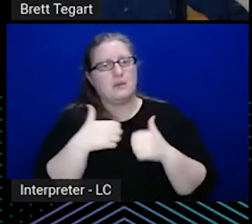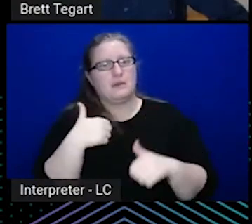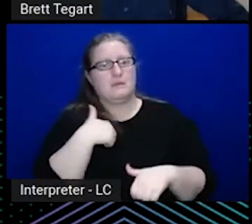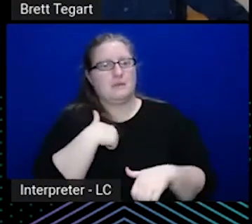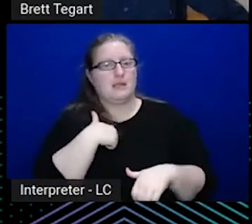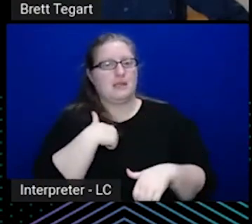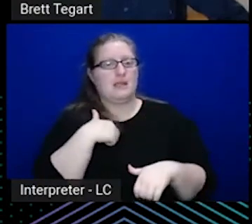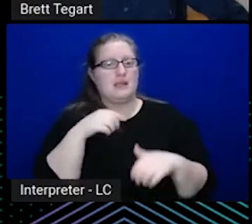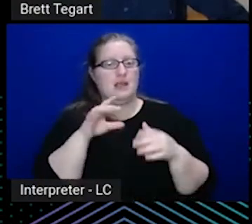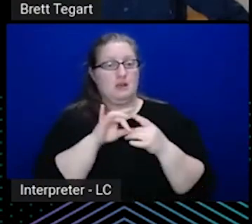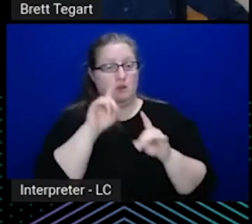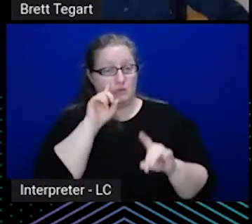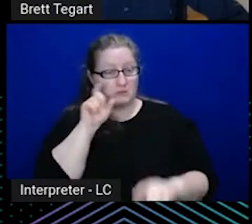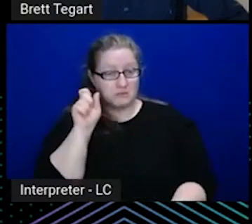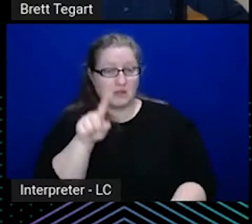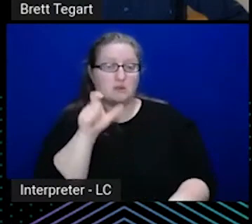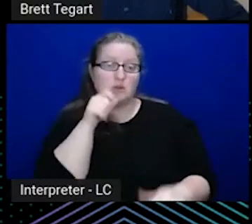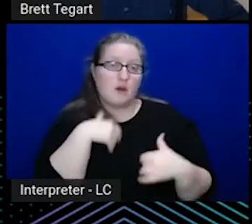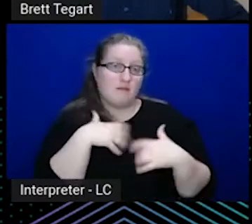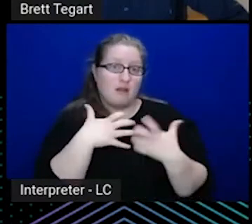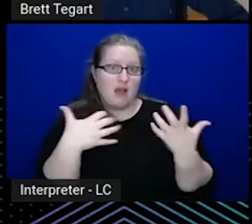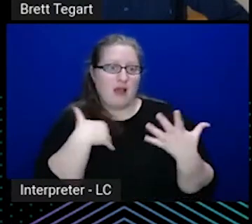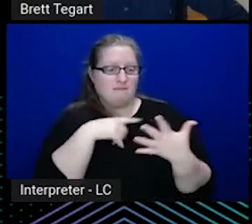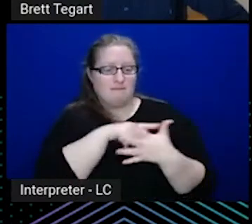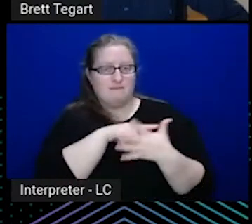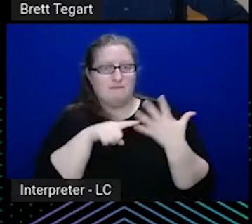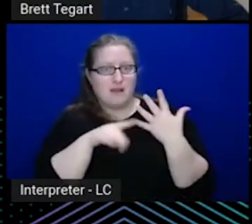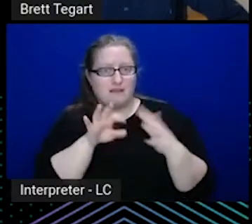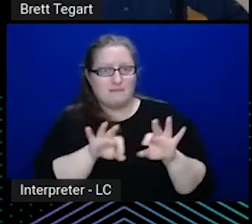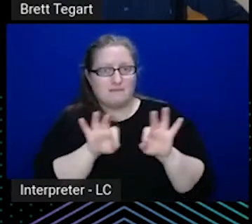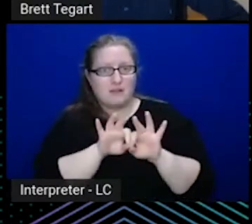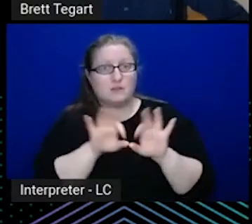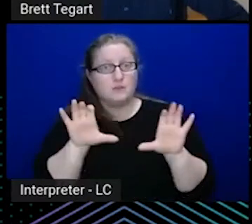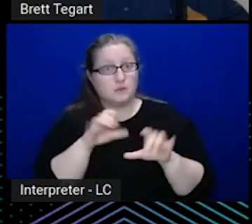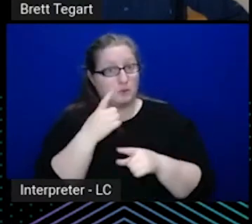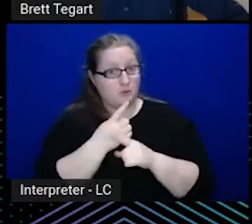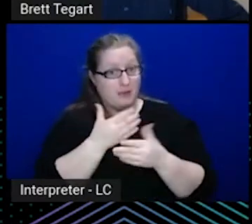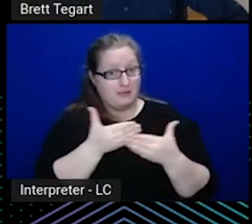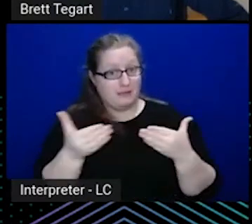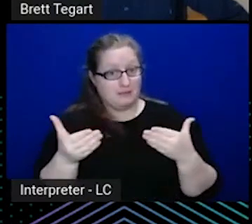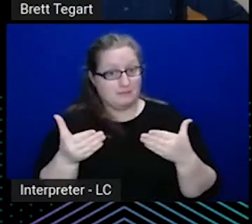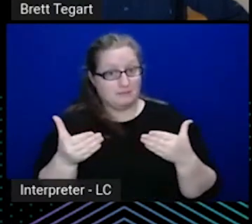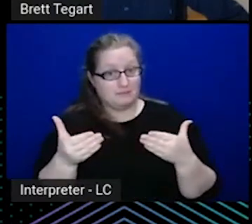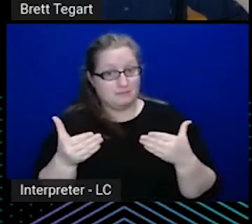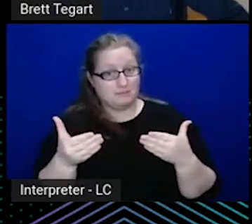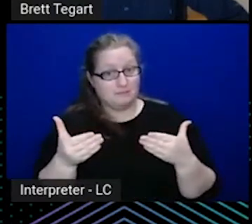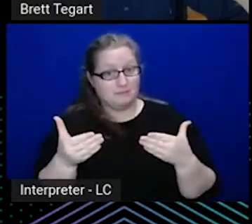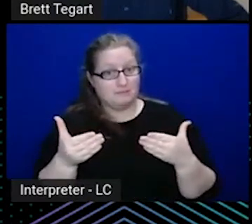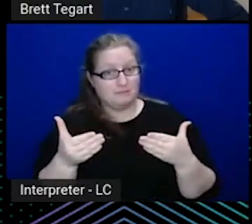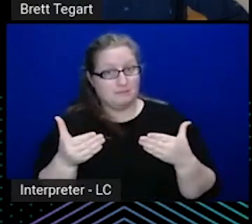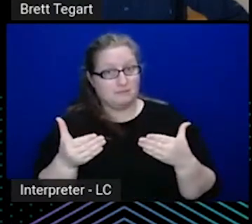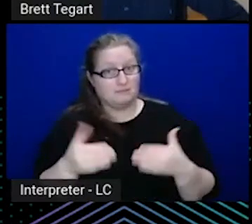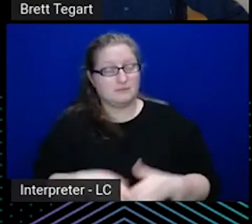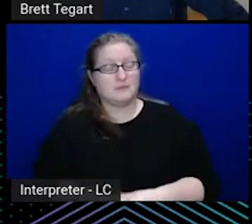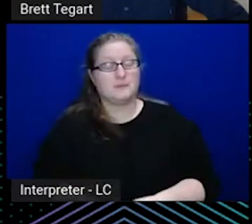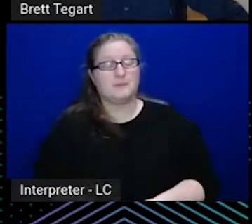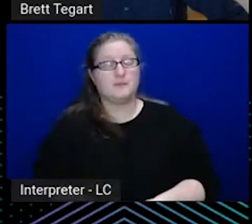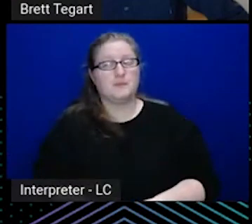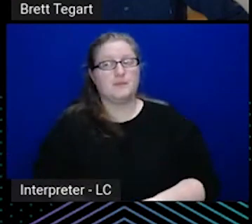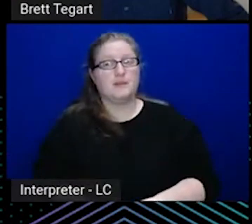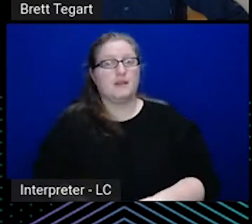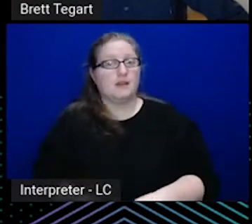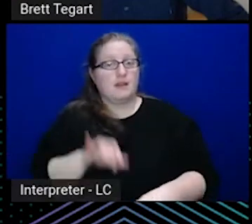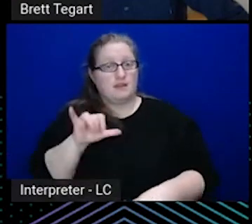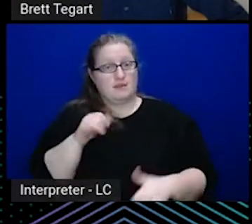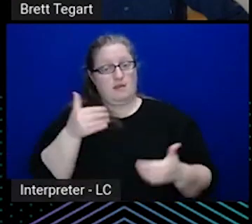core values, and we don't have a lot, we have 5, is do the right thing. And this strategy that we're following